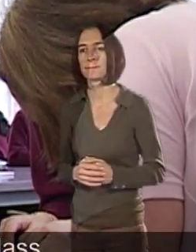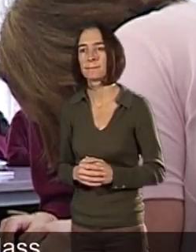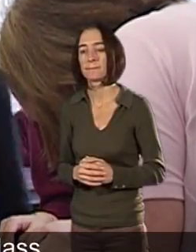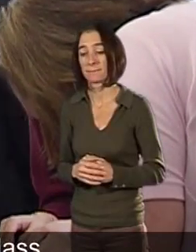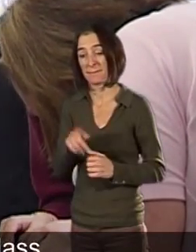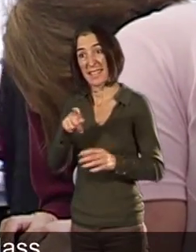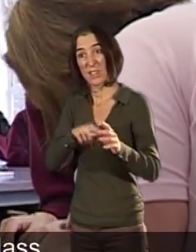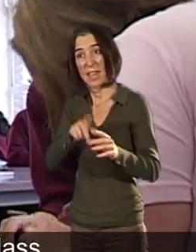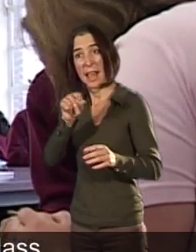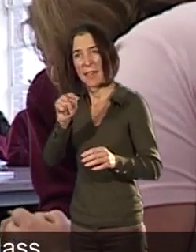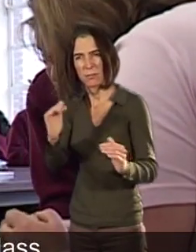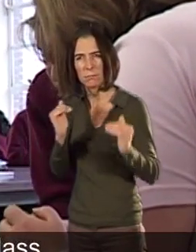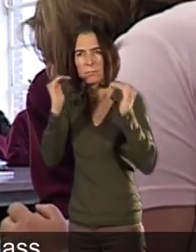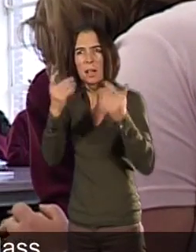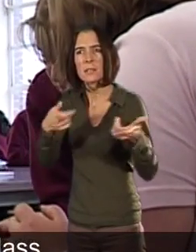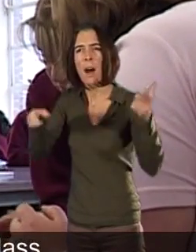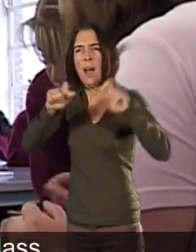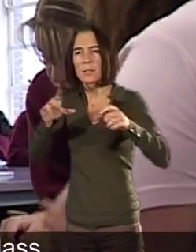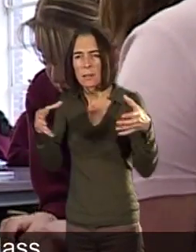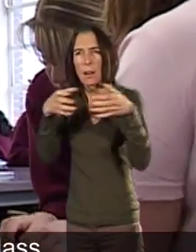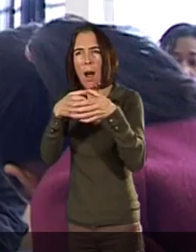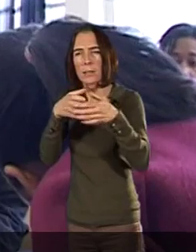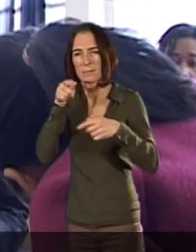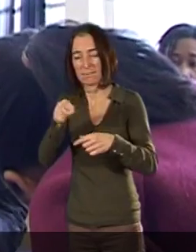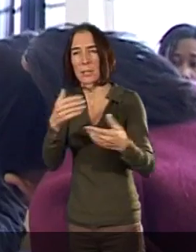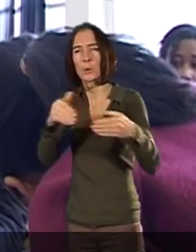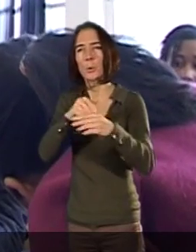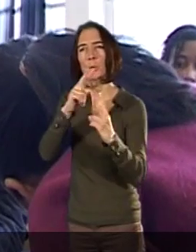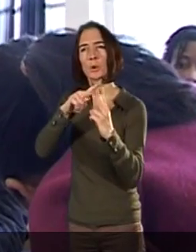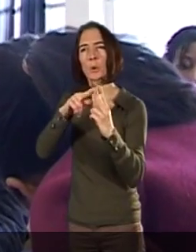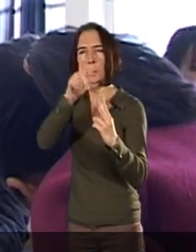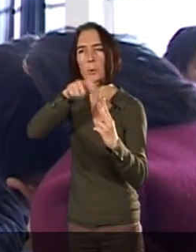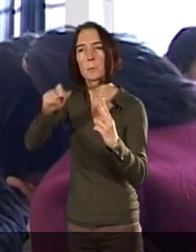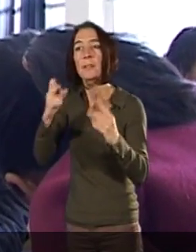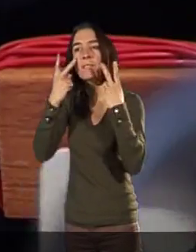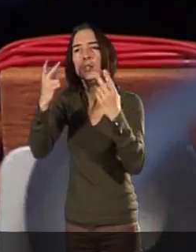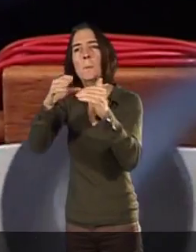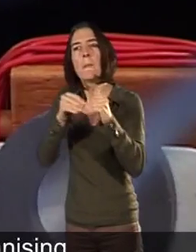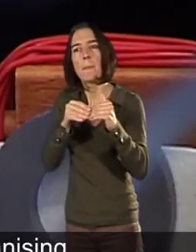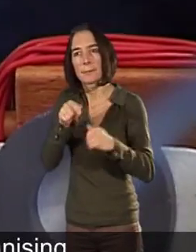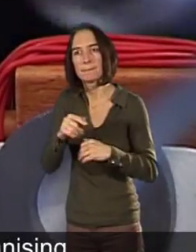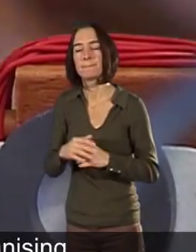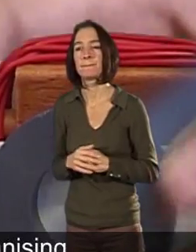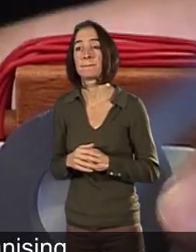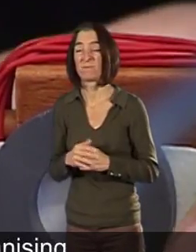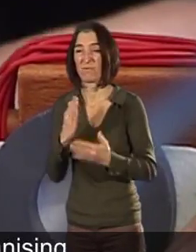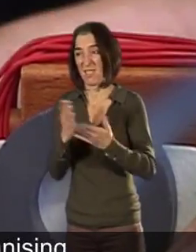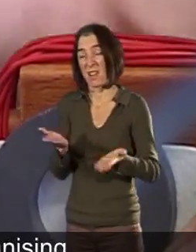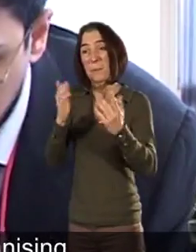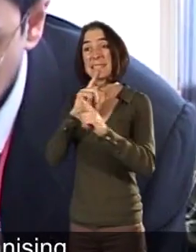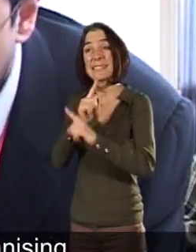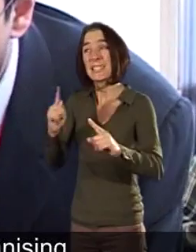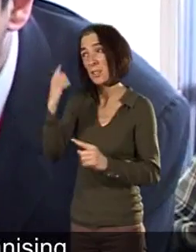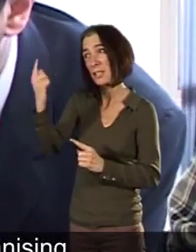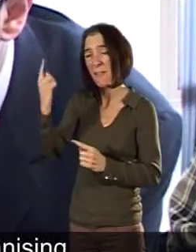This Year 11 Highest Set Science class at Langdon School includes two pupils with visual impairments. Really, it's down to the teacher